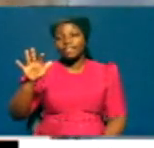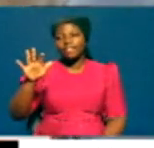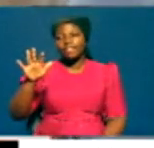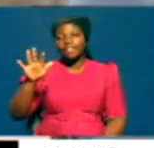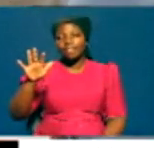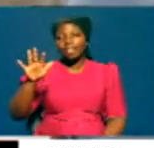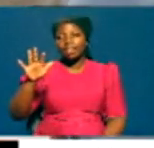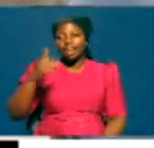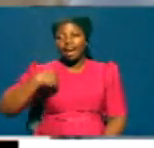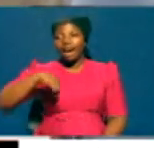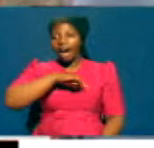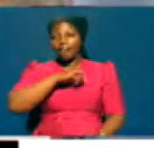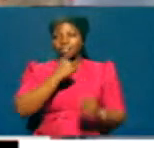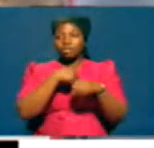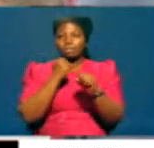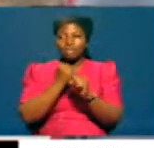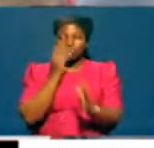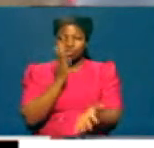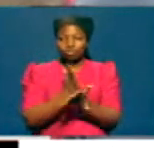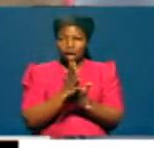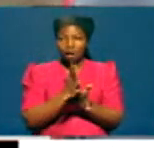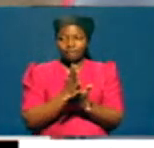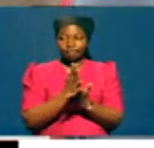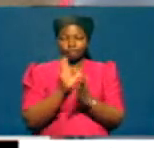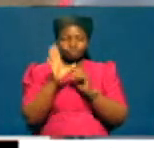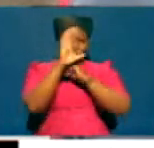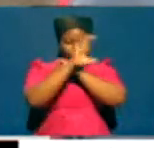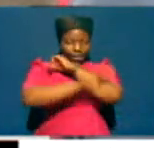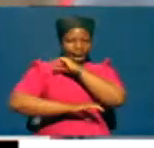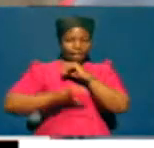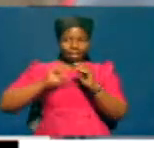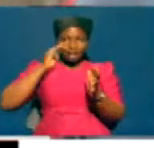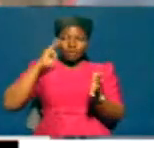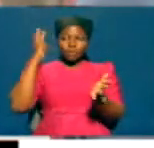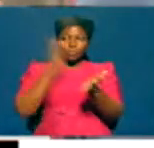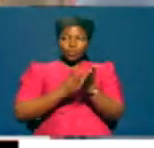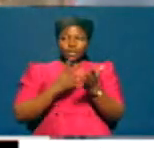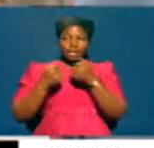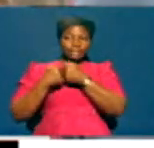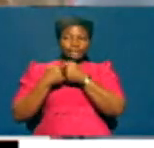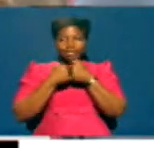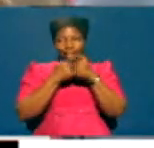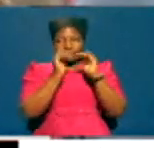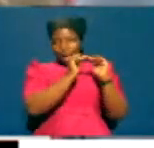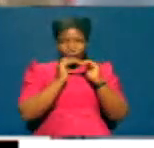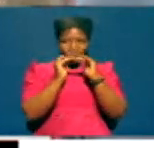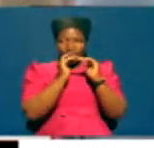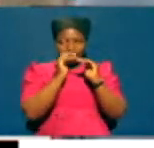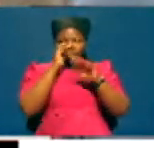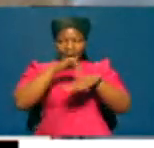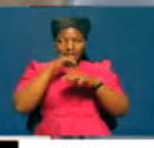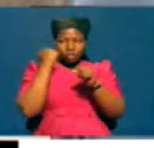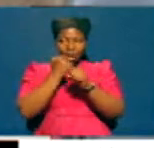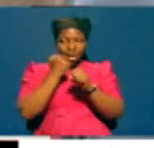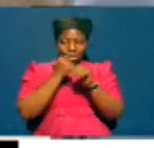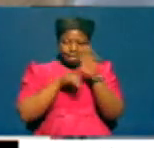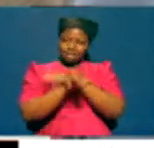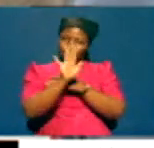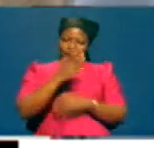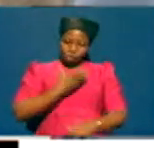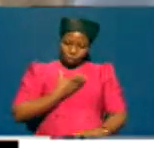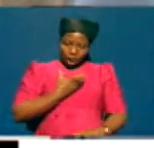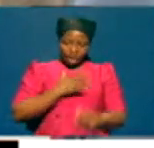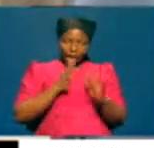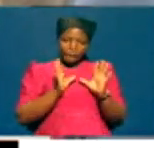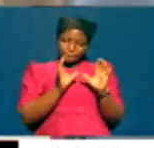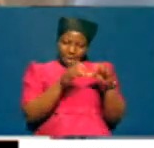2005. We are going to make sure the country witnesses democracy at work within its own party. We also